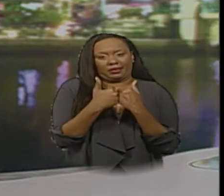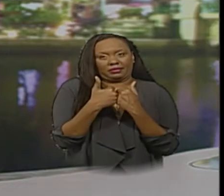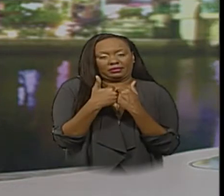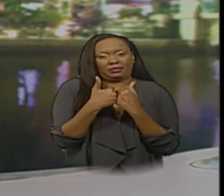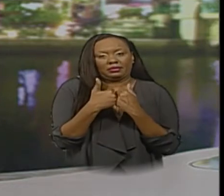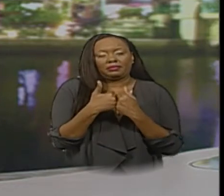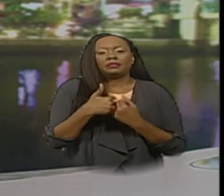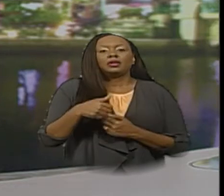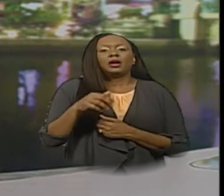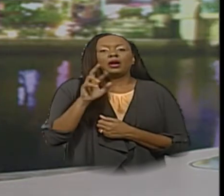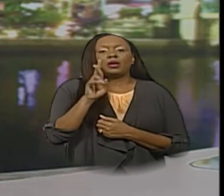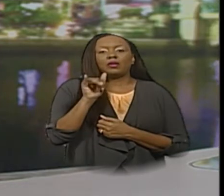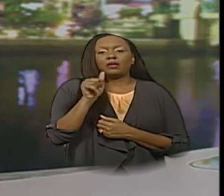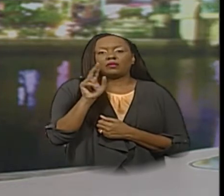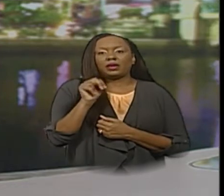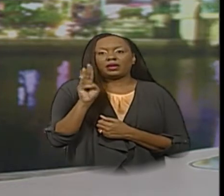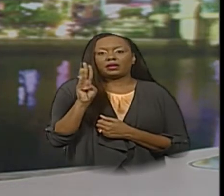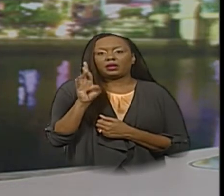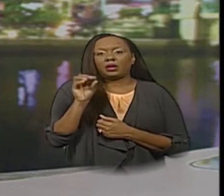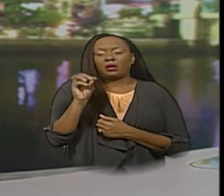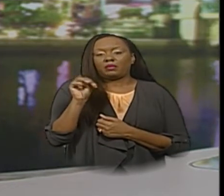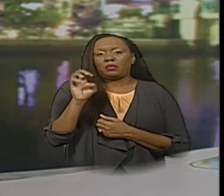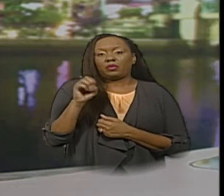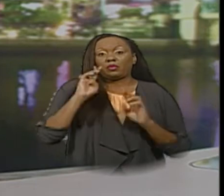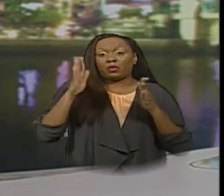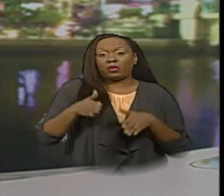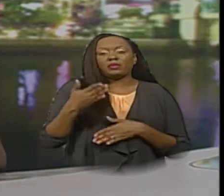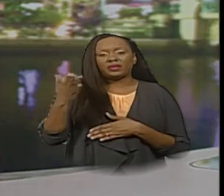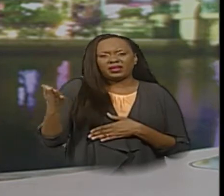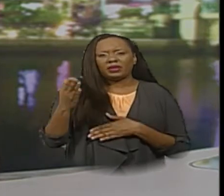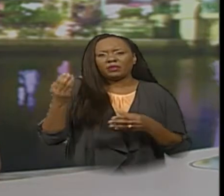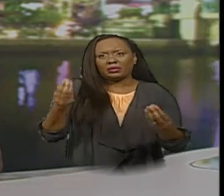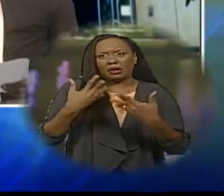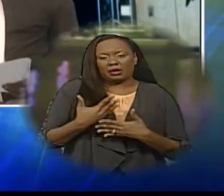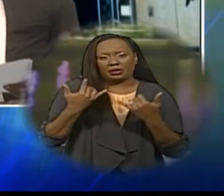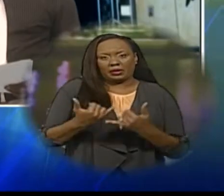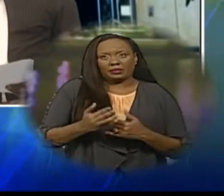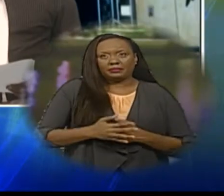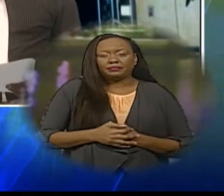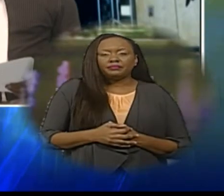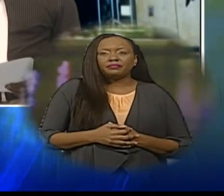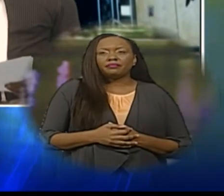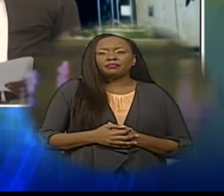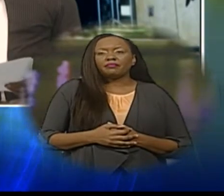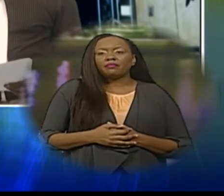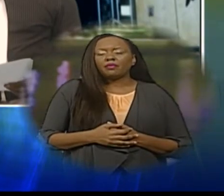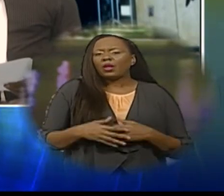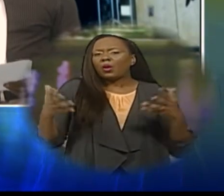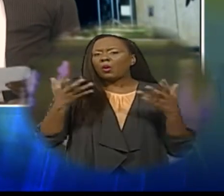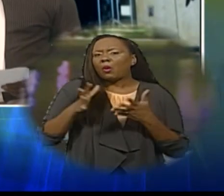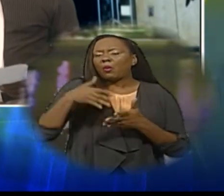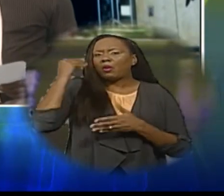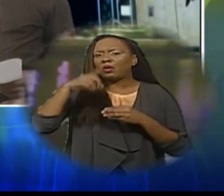Well, our Ryan Broom was at the central bank for the presentation and he joins us now with the details. So Ryan, what else did we learn today